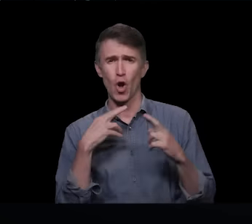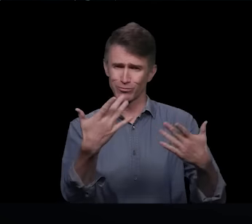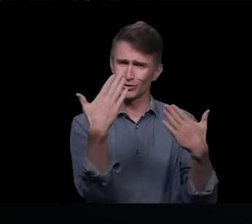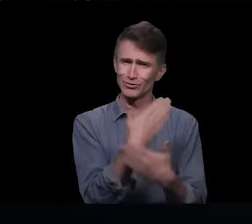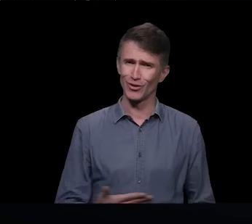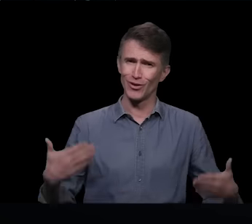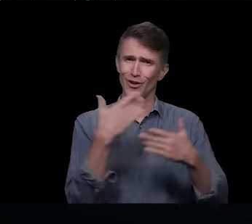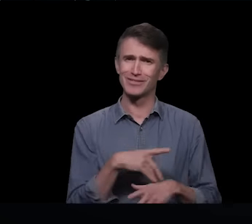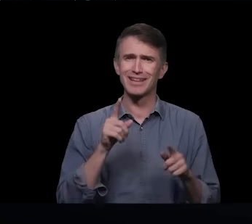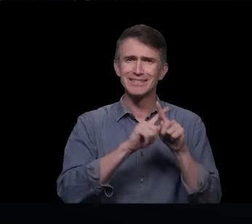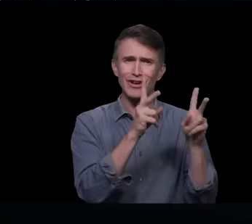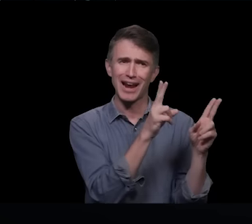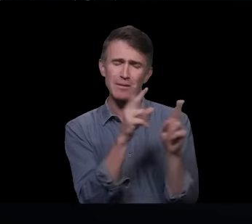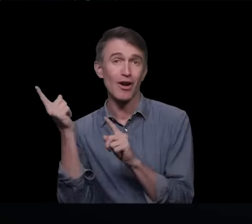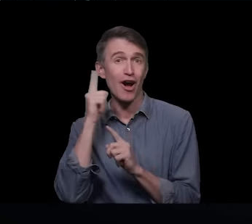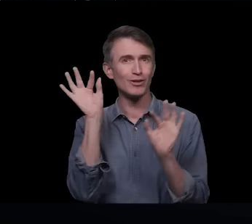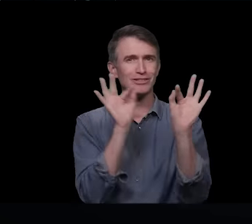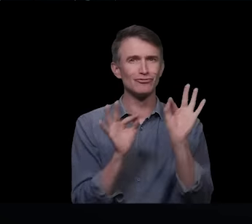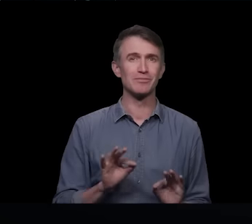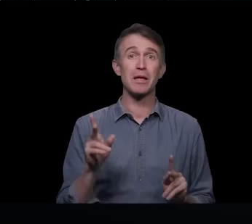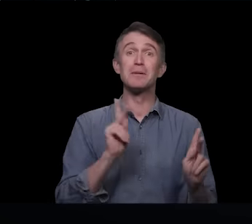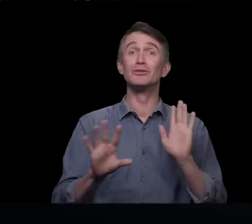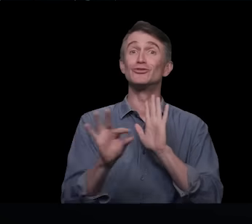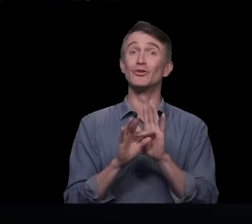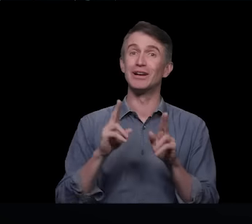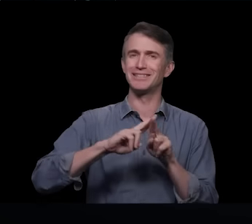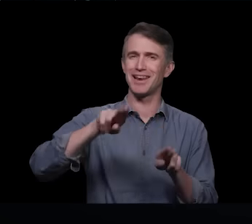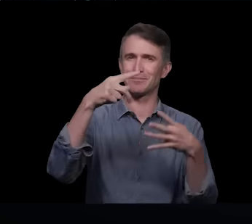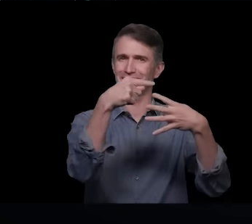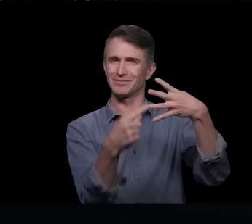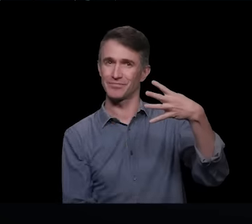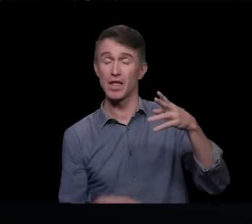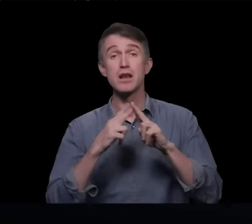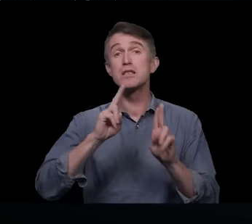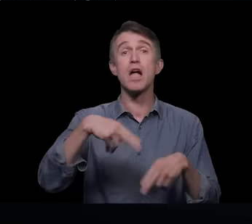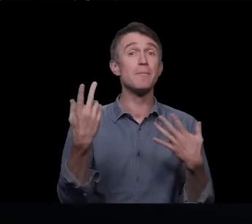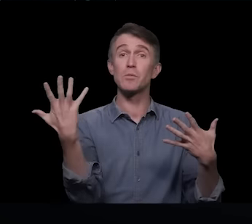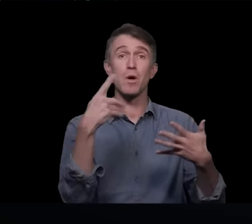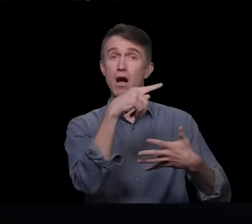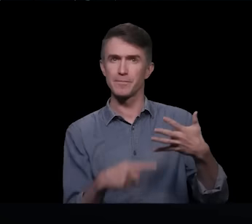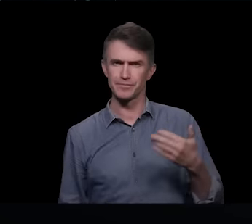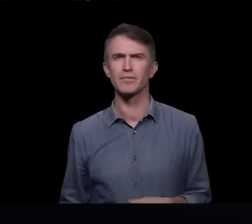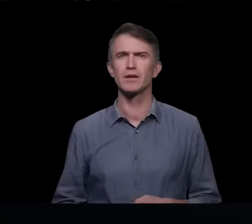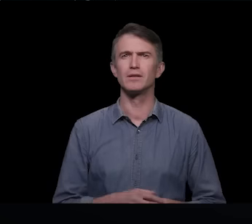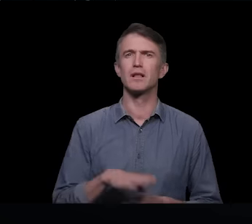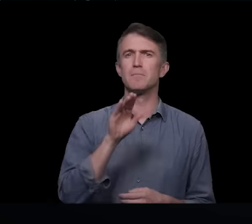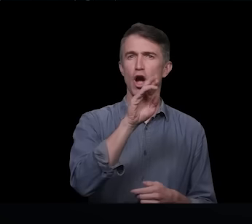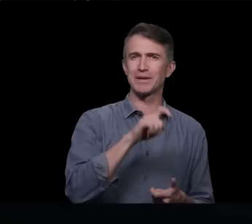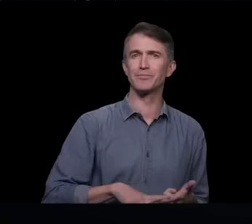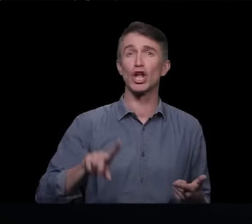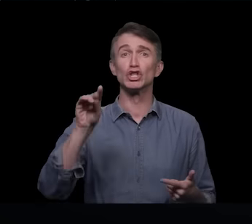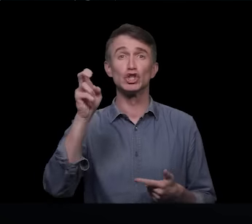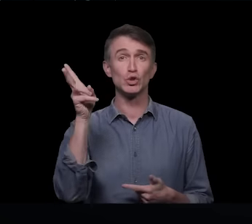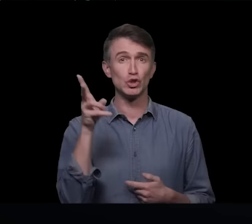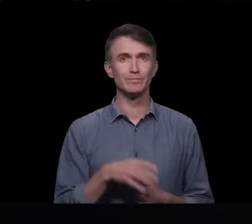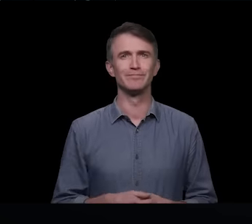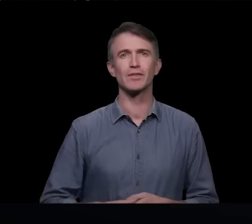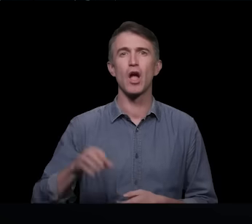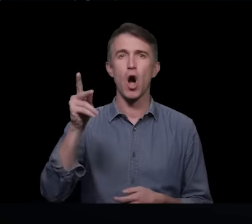hope you enjoy the clips from the Audio Description People's Choice nominees. And the nominees are... Barbie, Dune